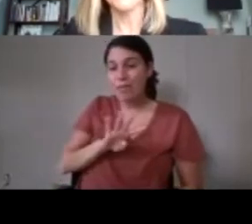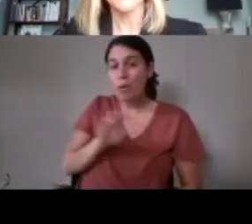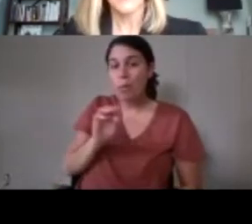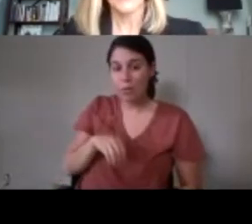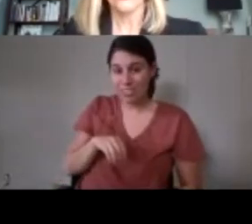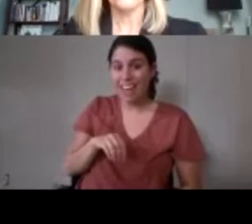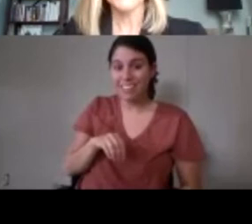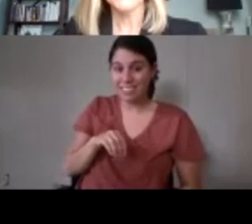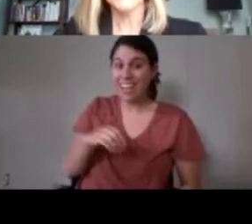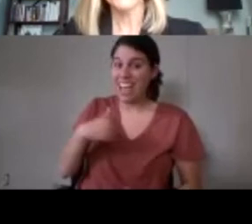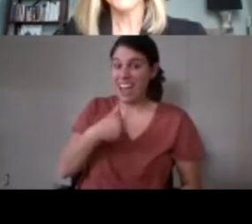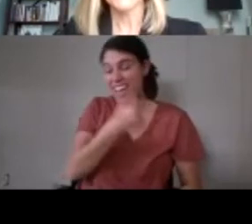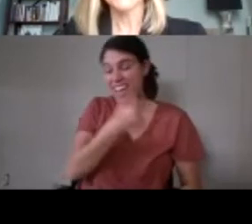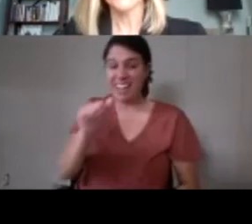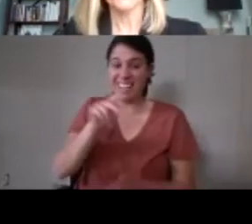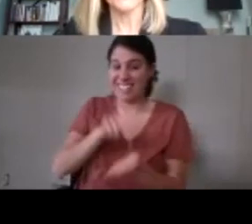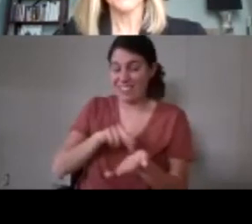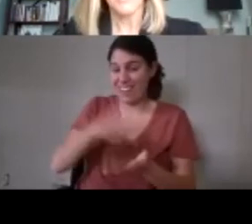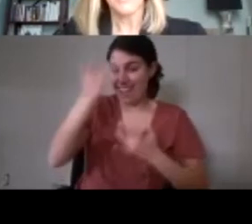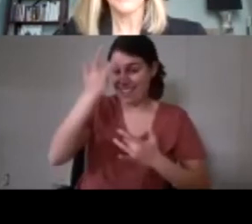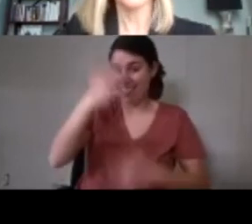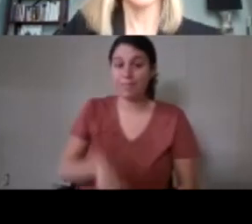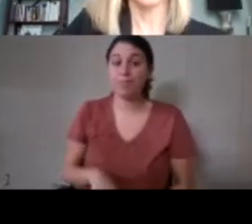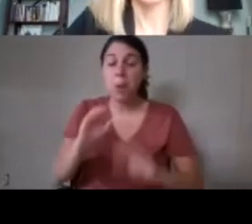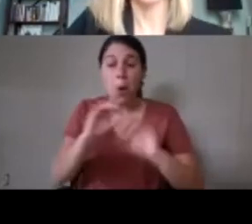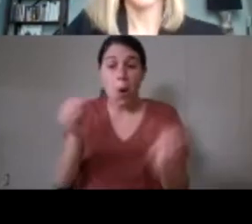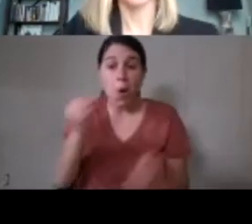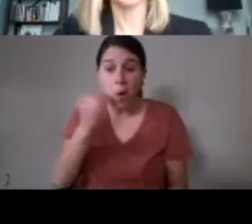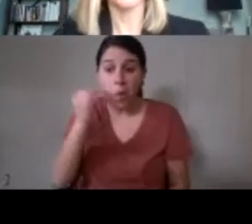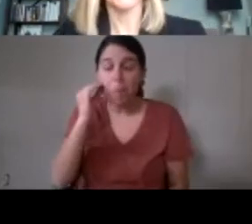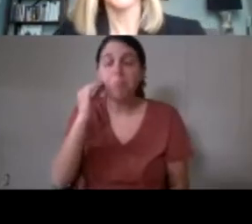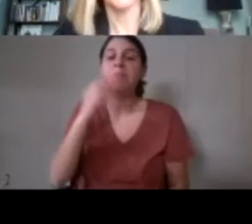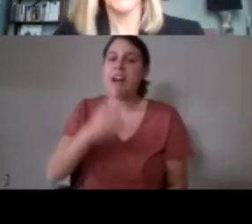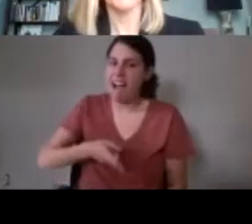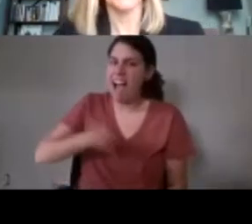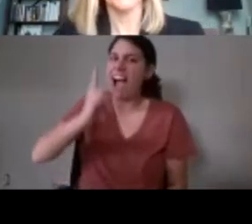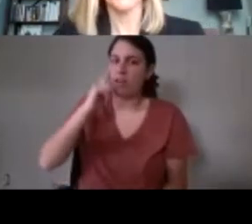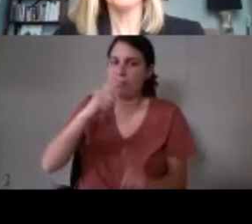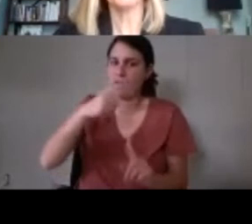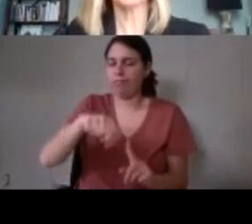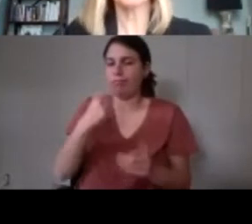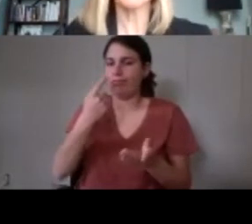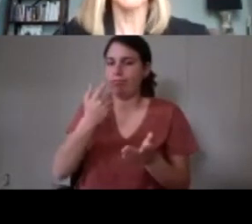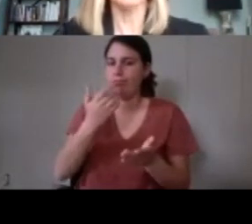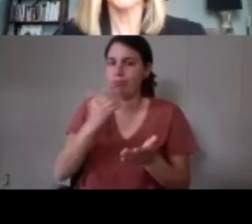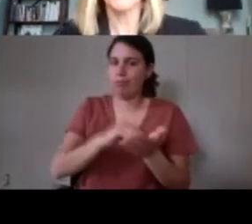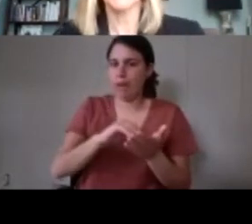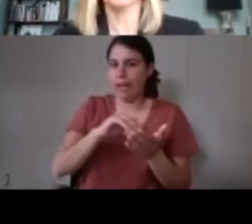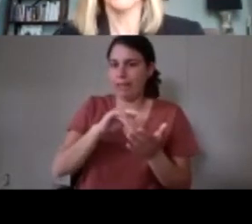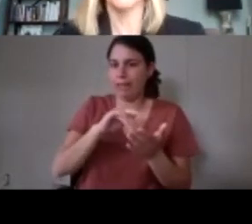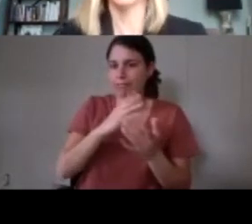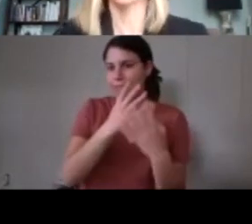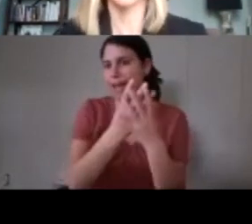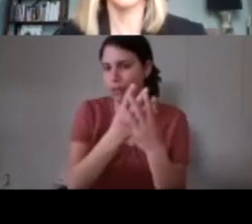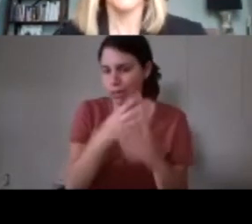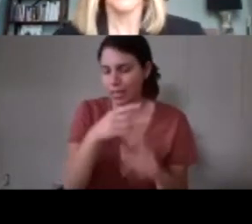illness. Homelessness was considerably higher in the reentry population. Traumatic